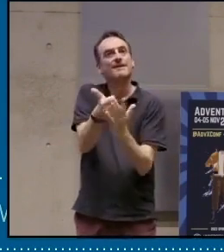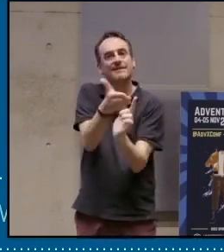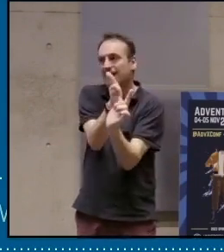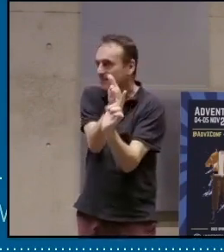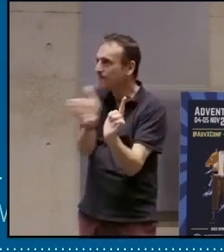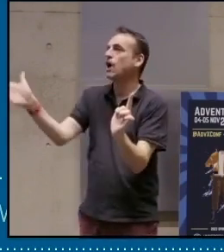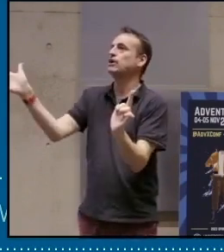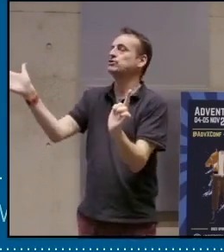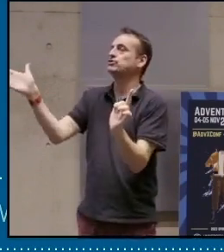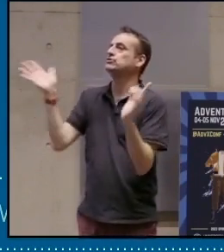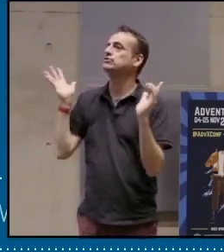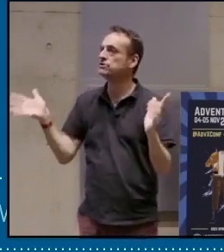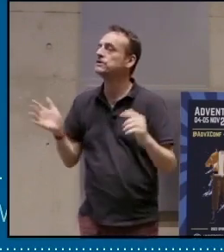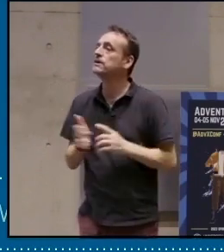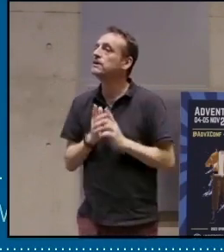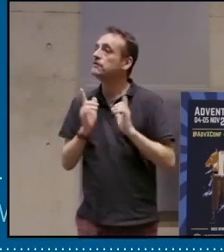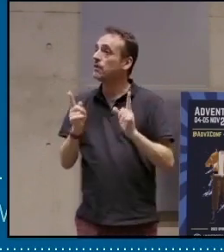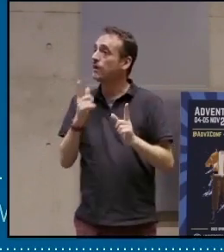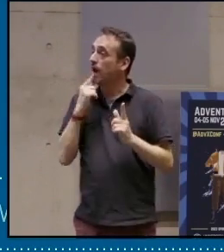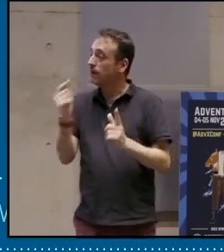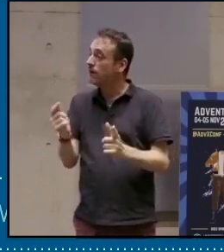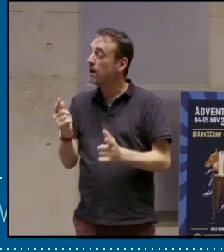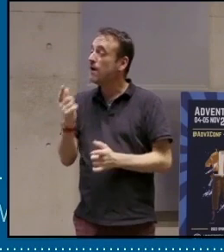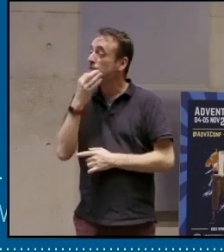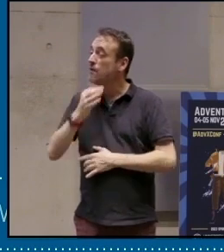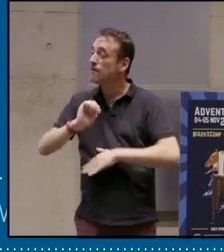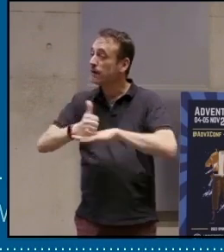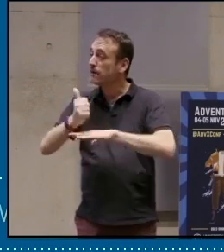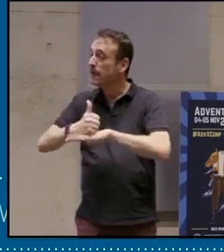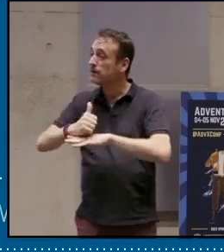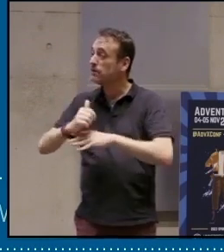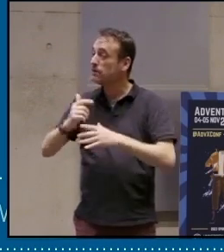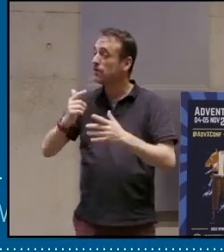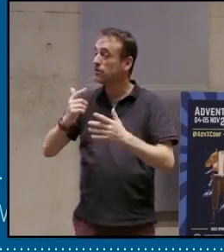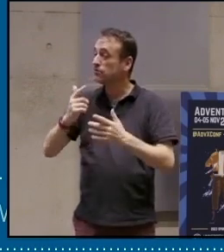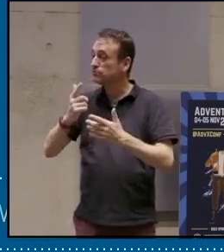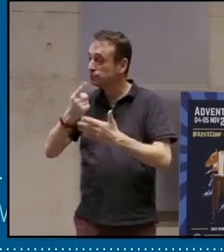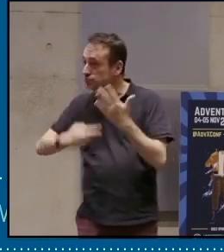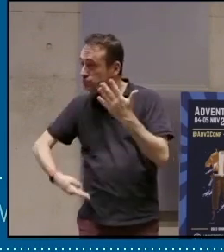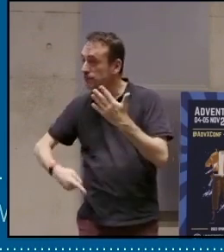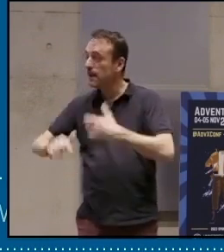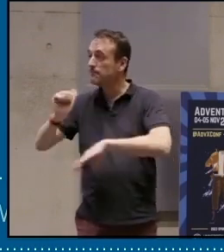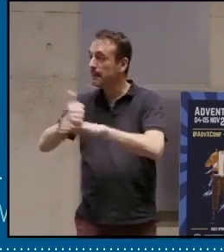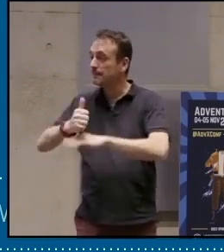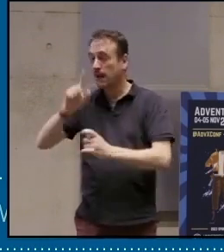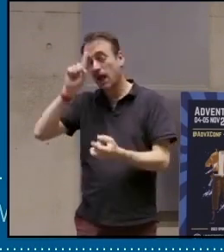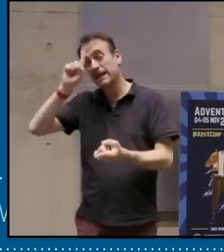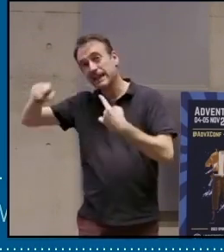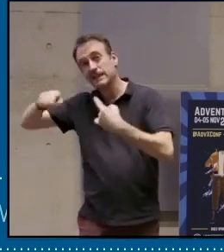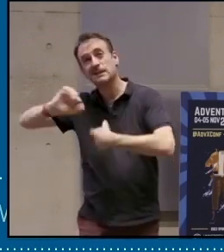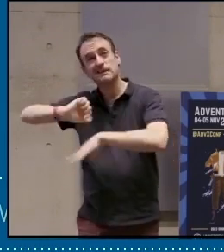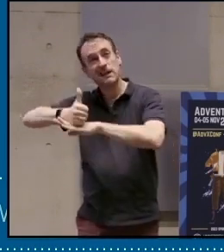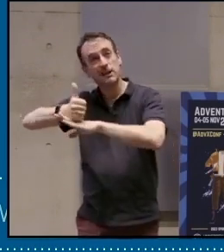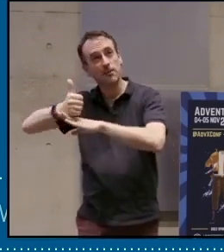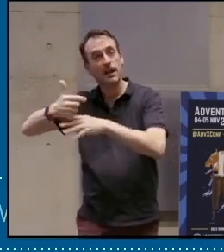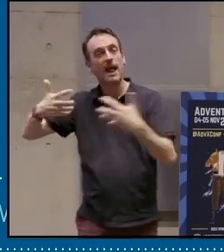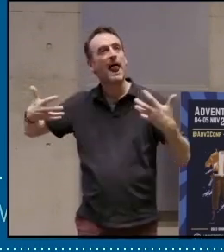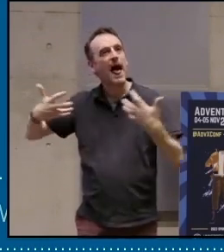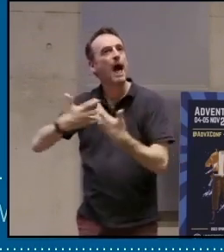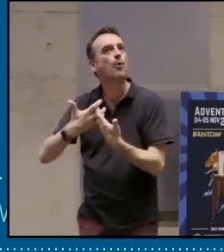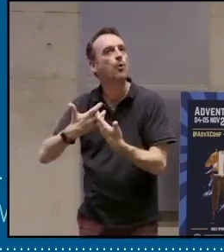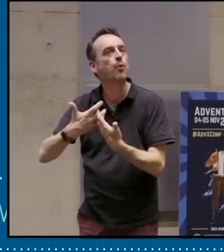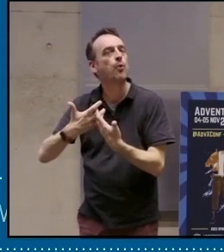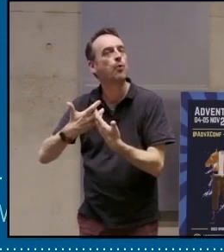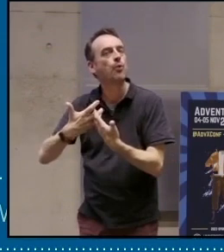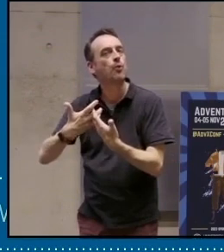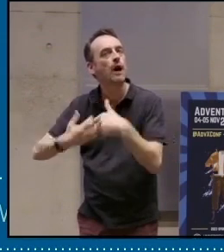do it. Let's establish a few fundamentals, okay? Or at least my own fundamental assumptions about how things might work.